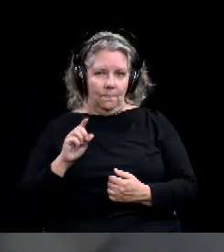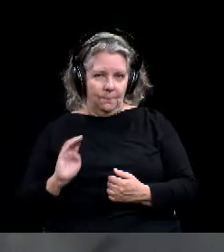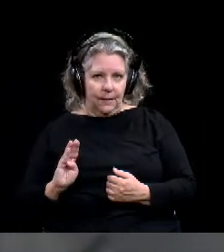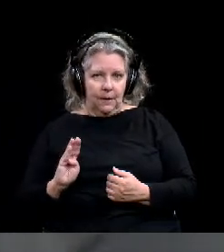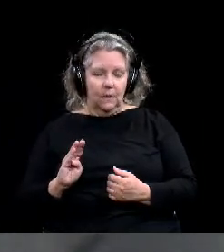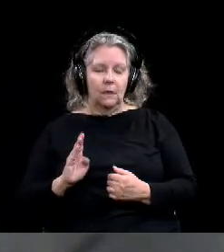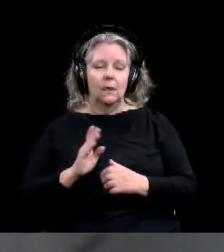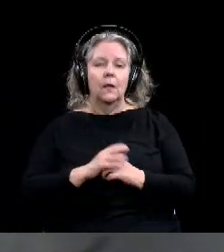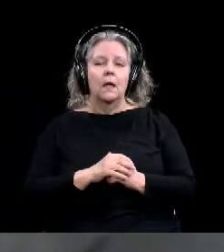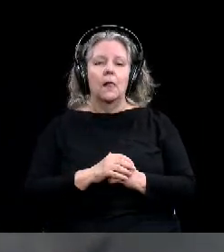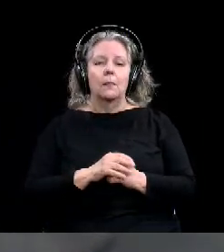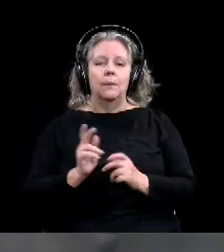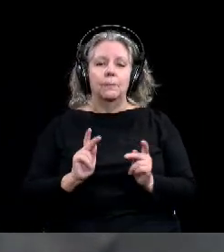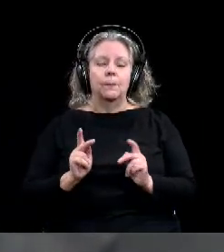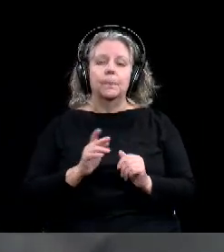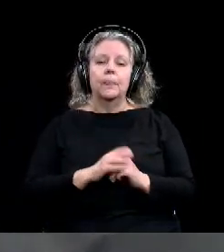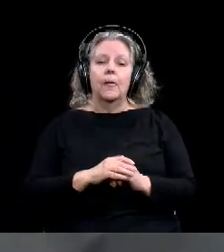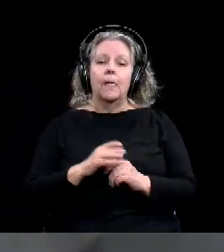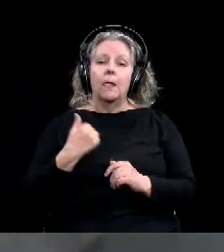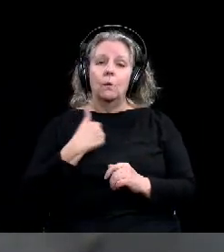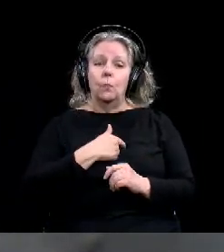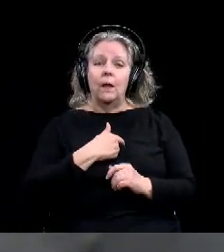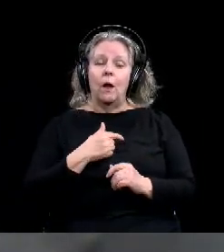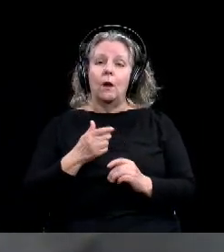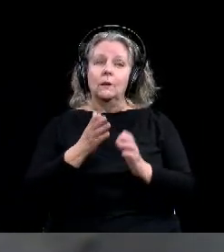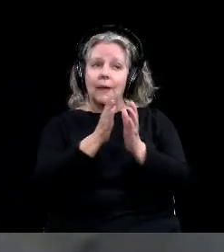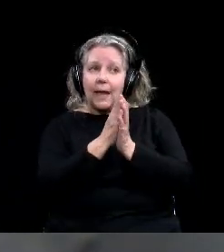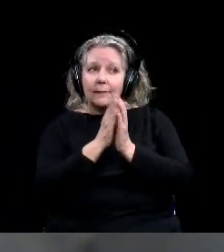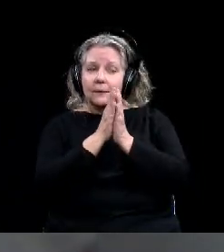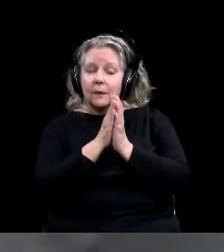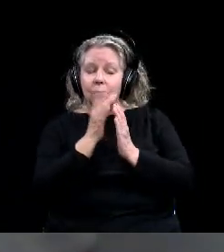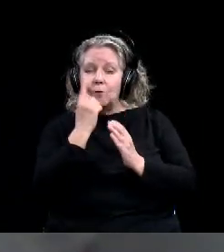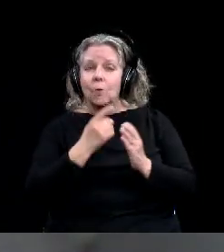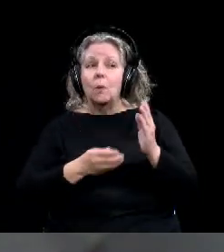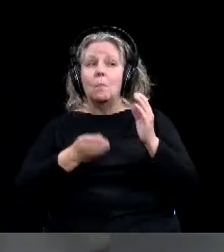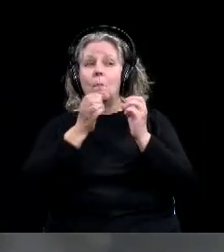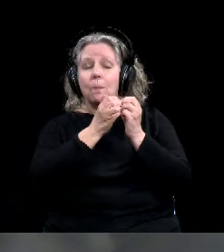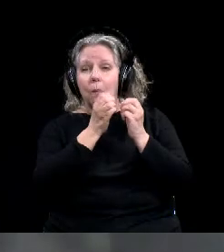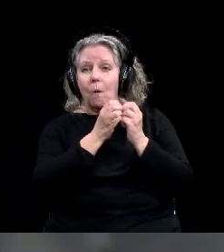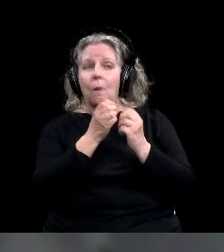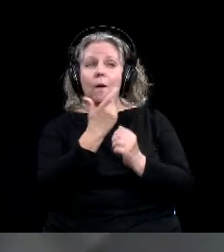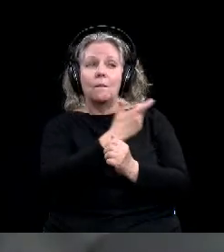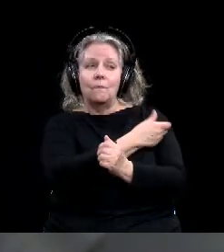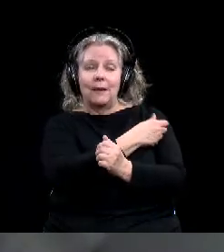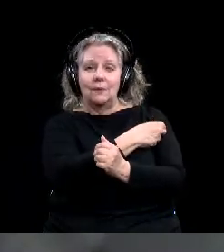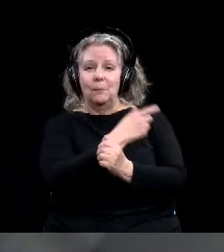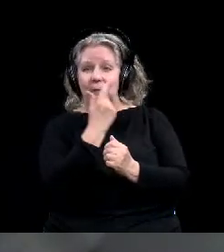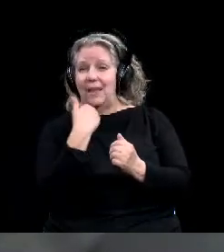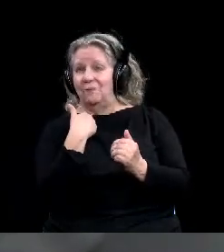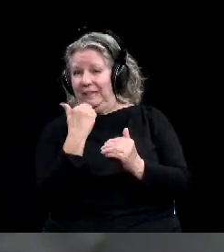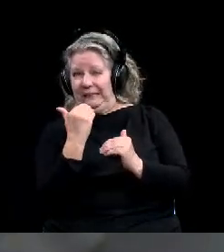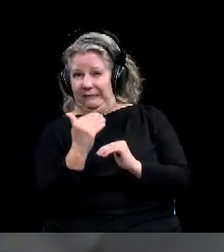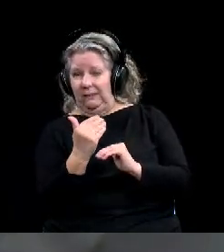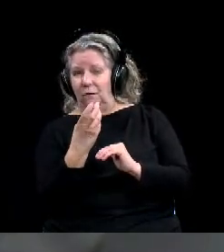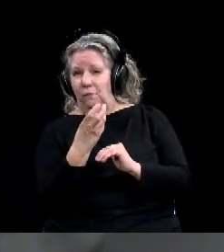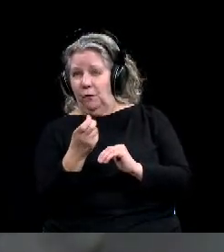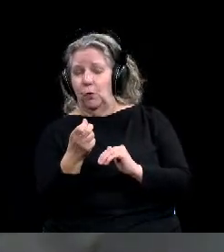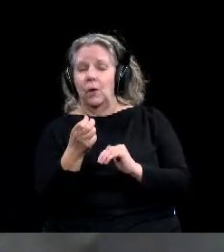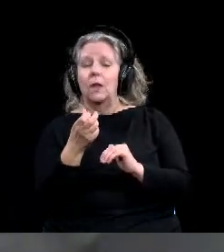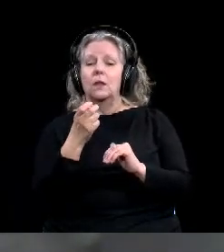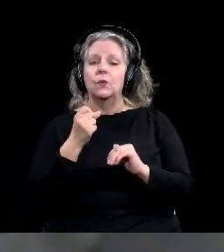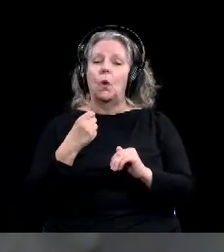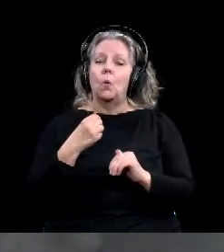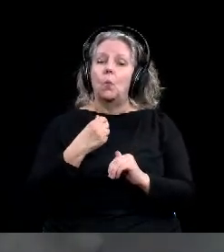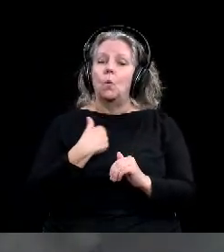supply. And we do intend to risk stratify and get in touch with our high-risk population to get them